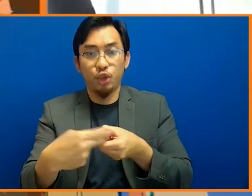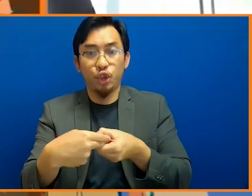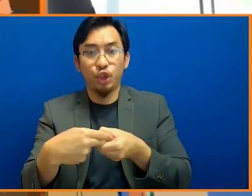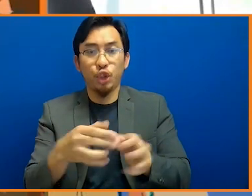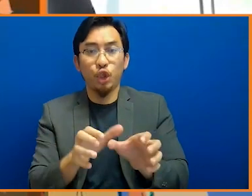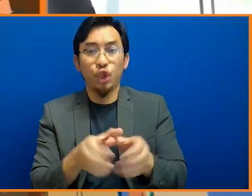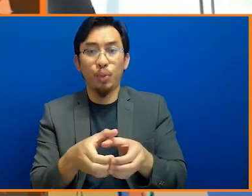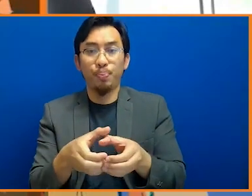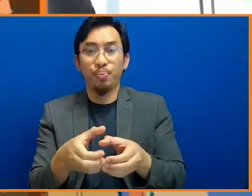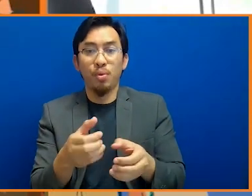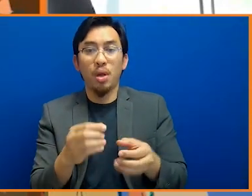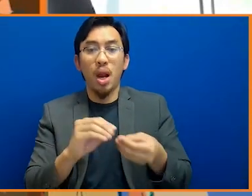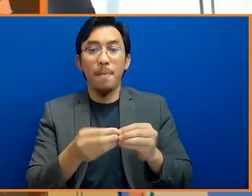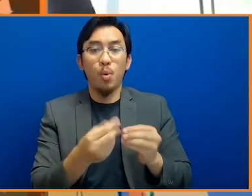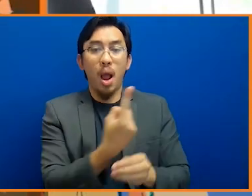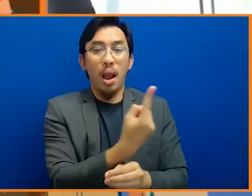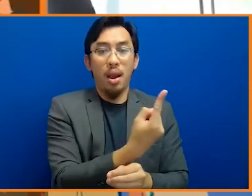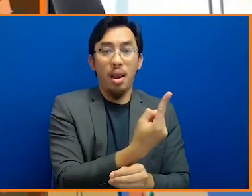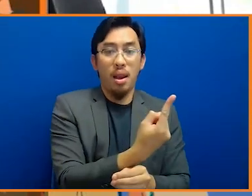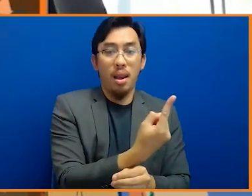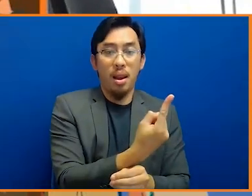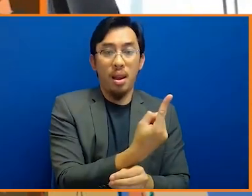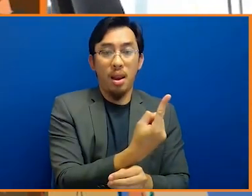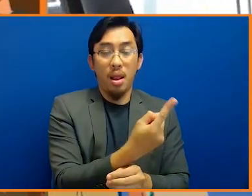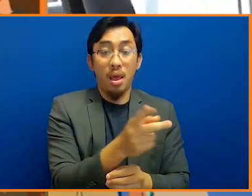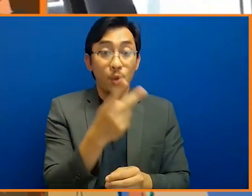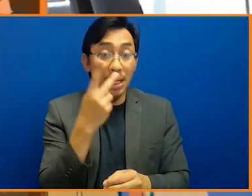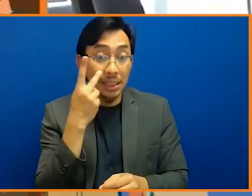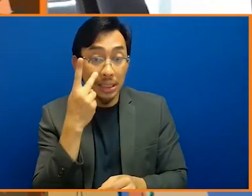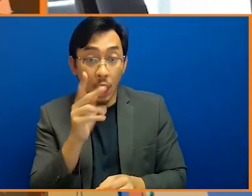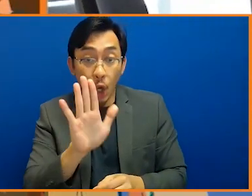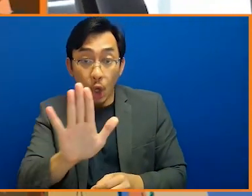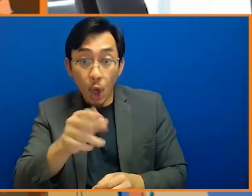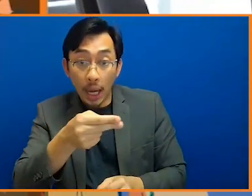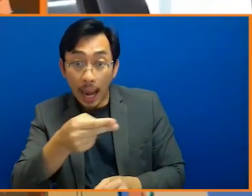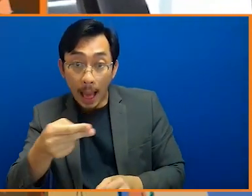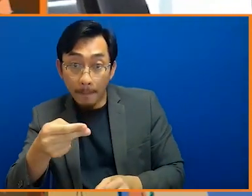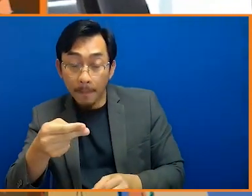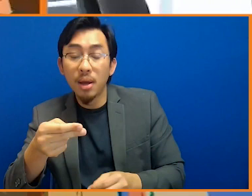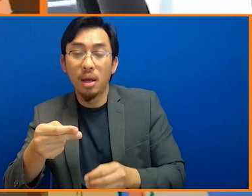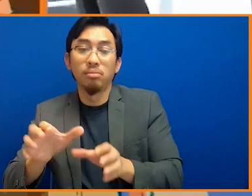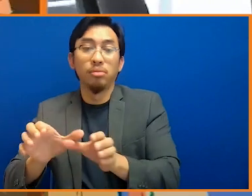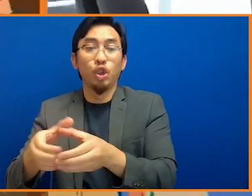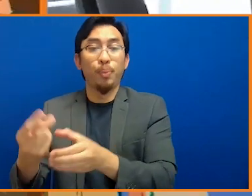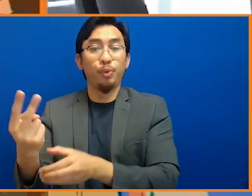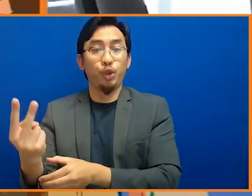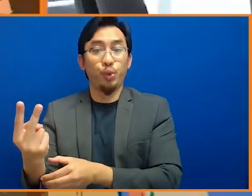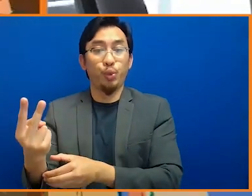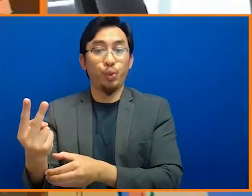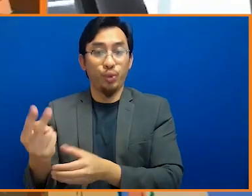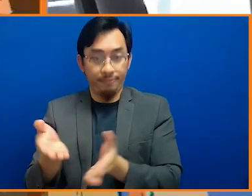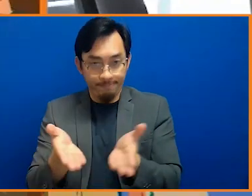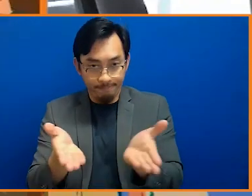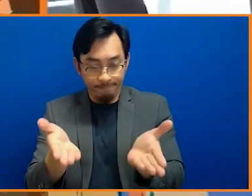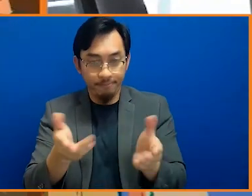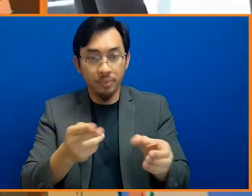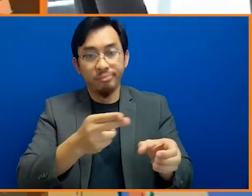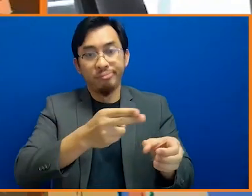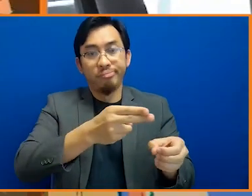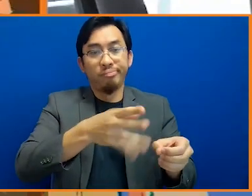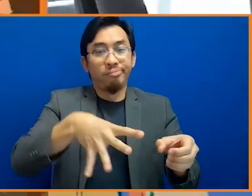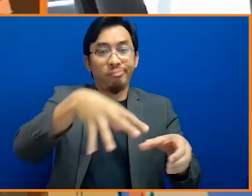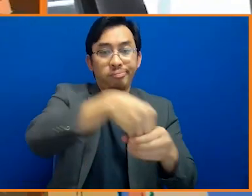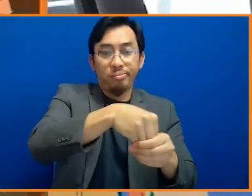please join the breakout room number one. And then if you see your name in group two, please join